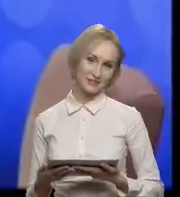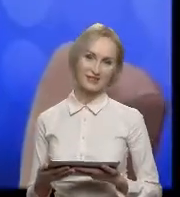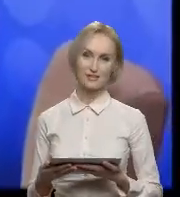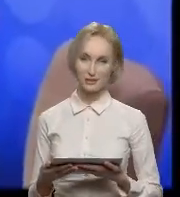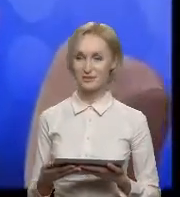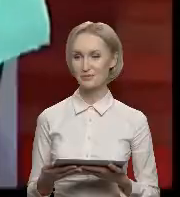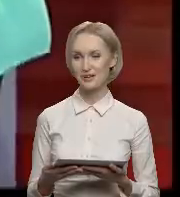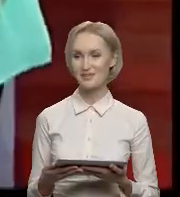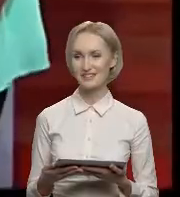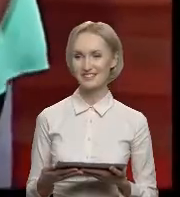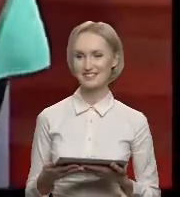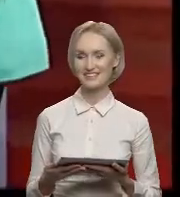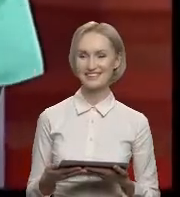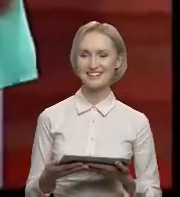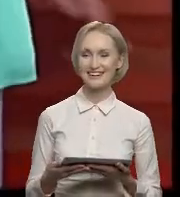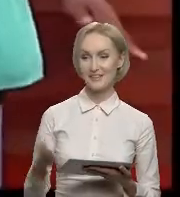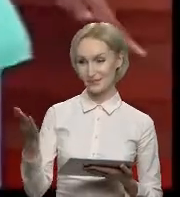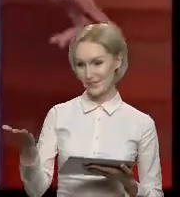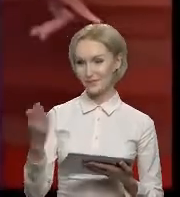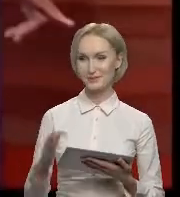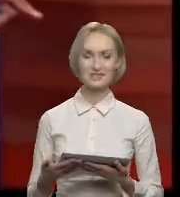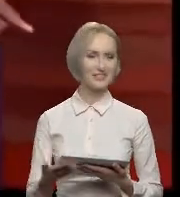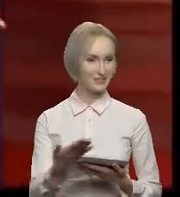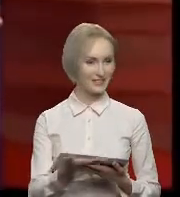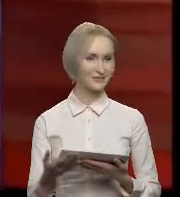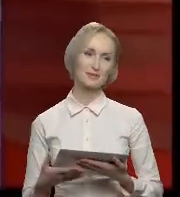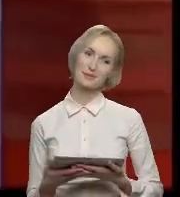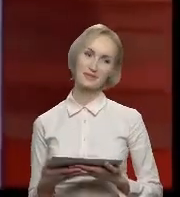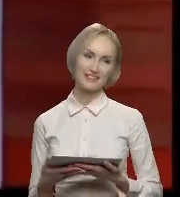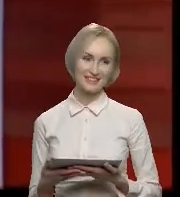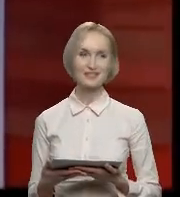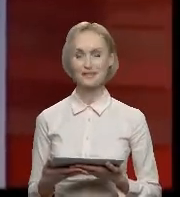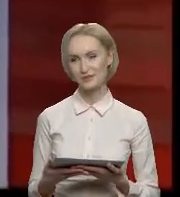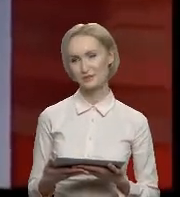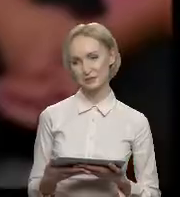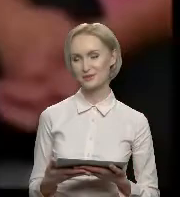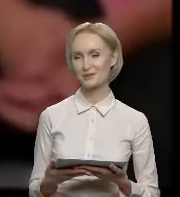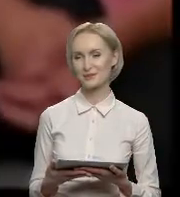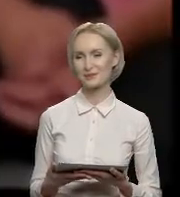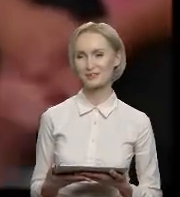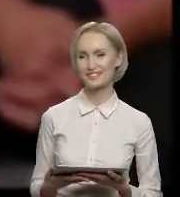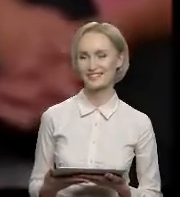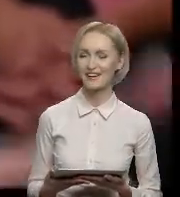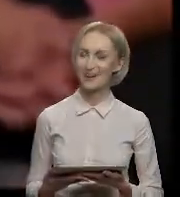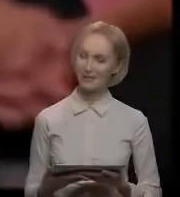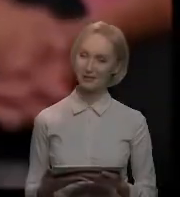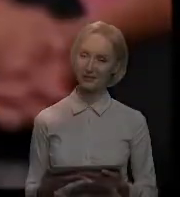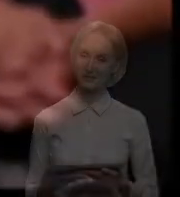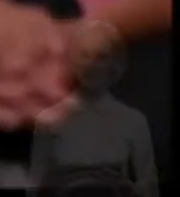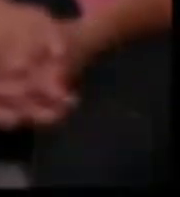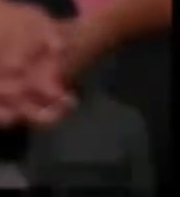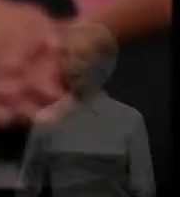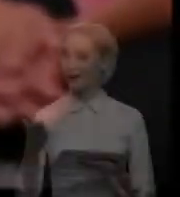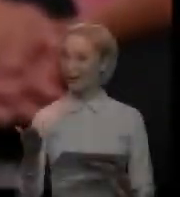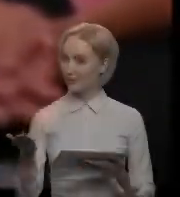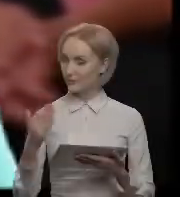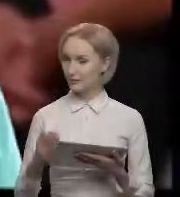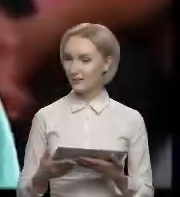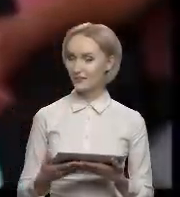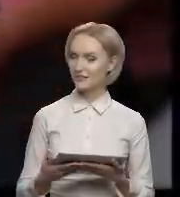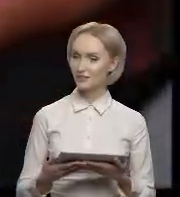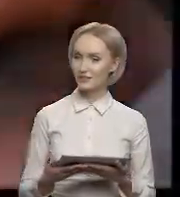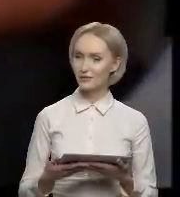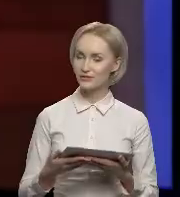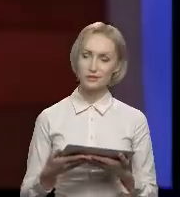over there uninvited. You wasn't welcome. No welcome at my house because you be fussing out with my daughter. Y'all up